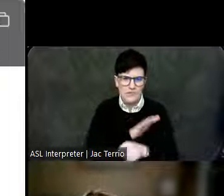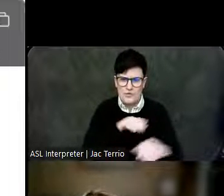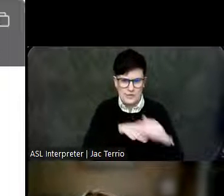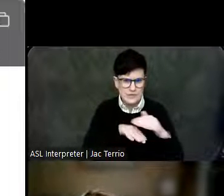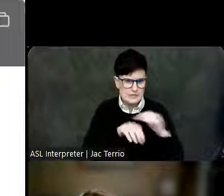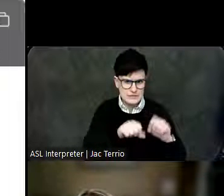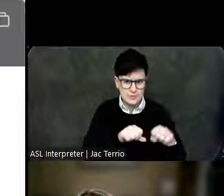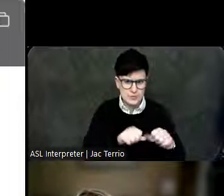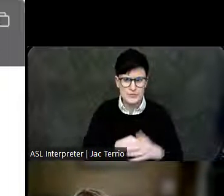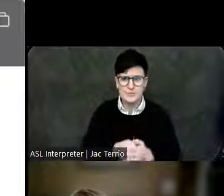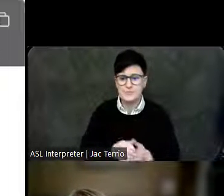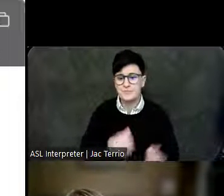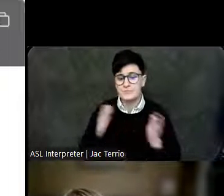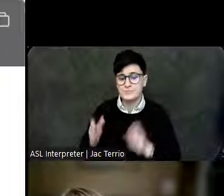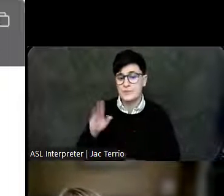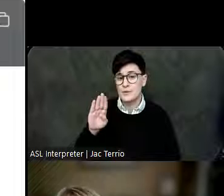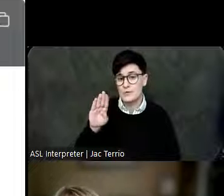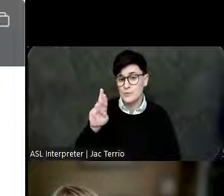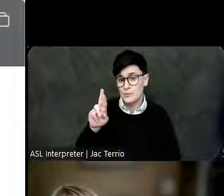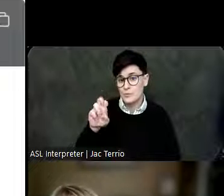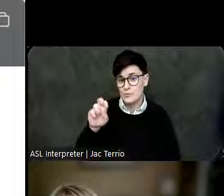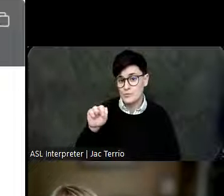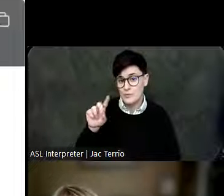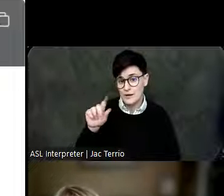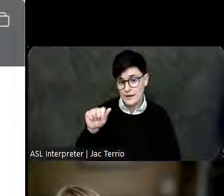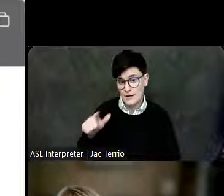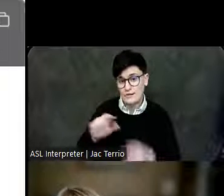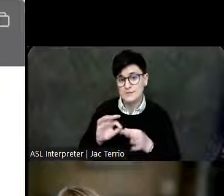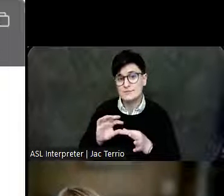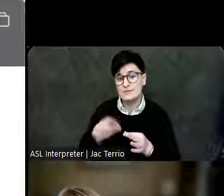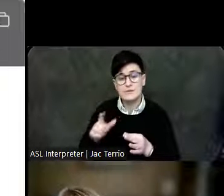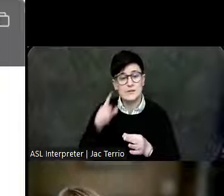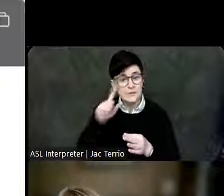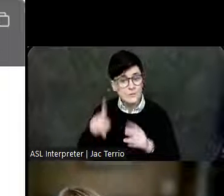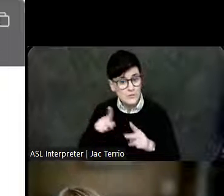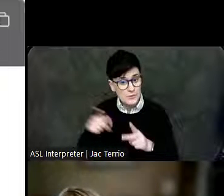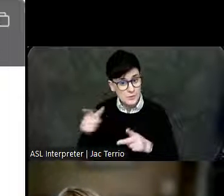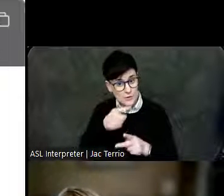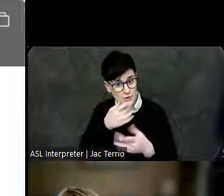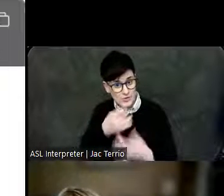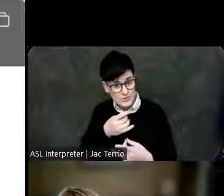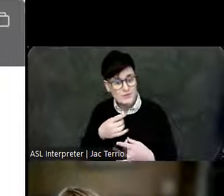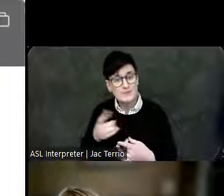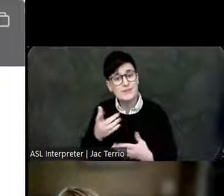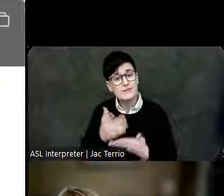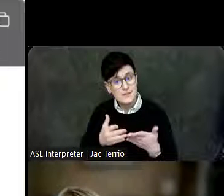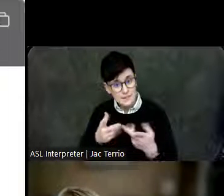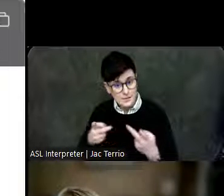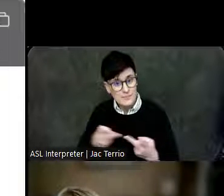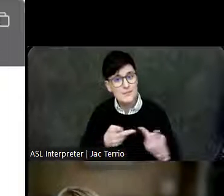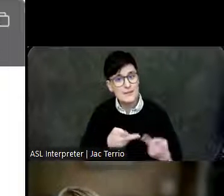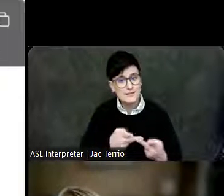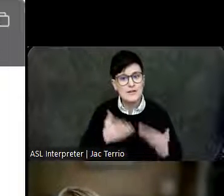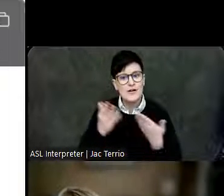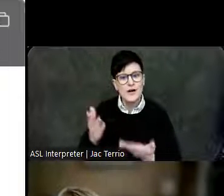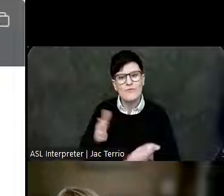And for people who are looking for it, there's a few places that offer Braille